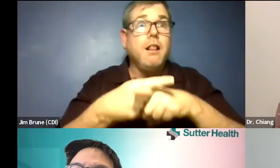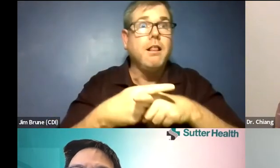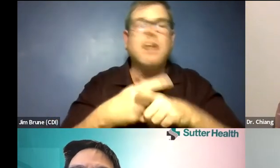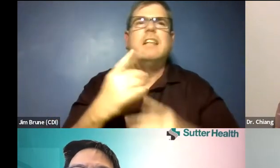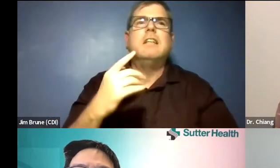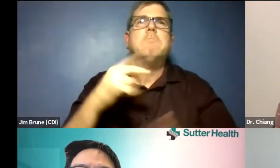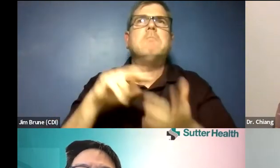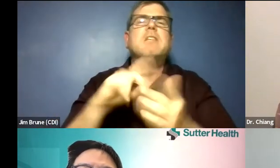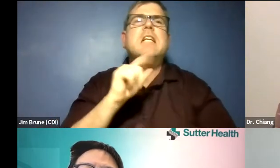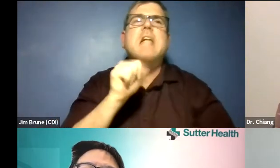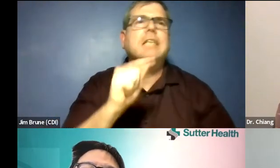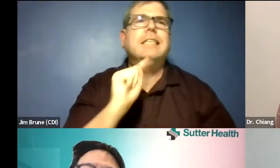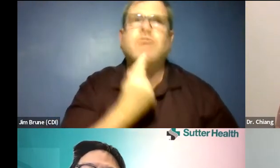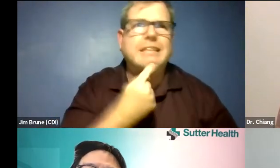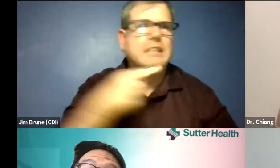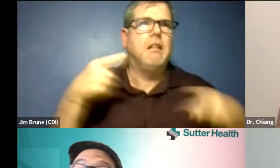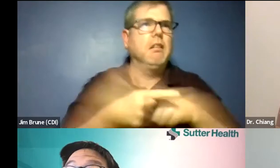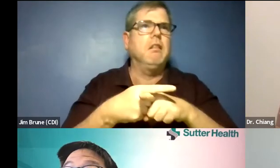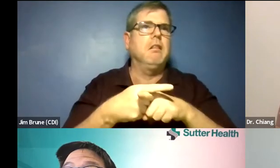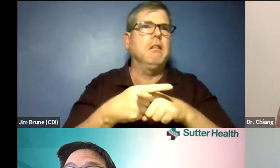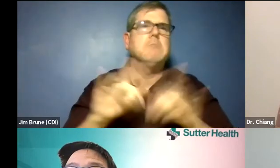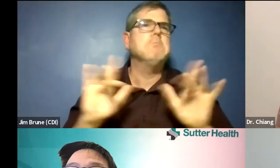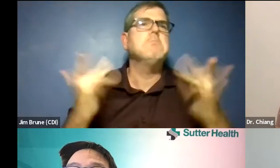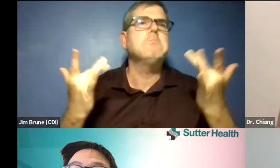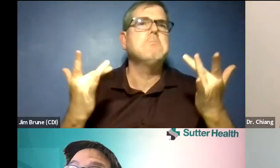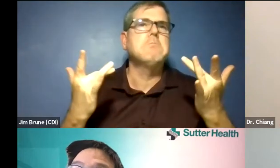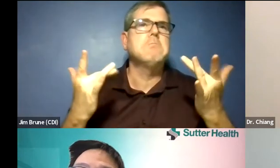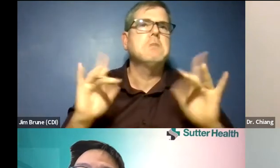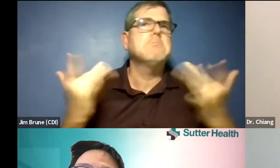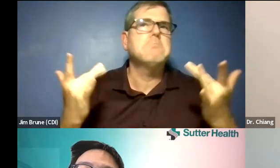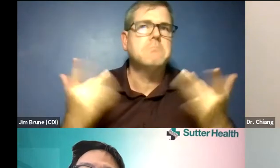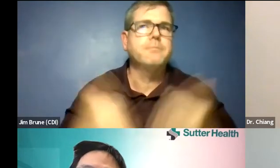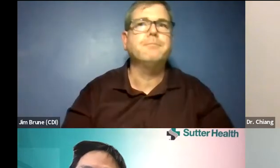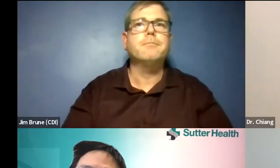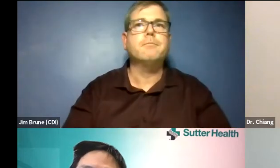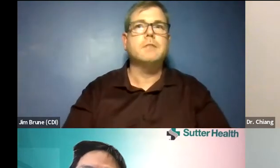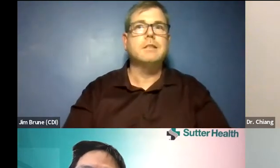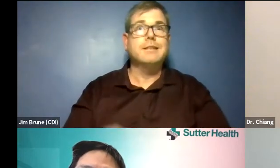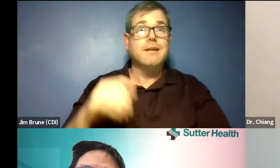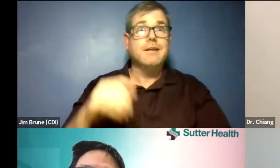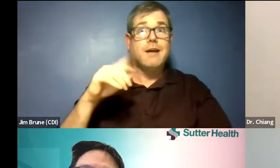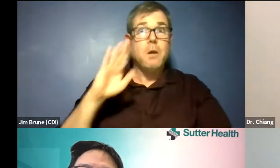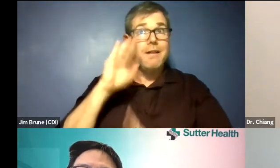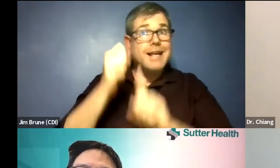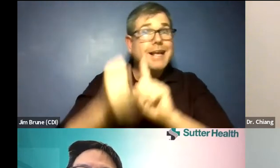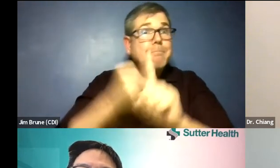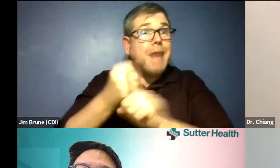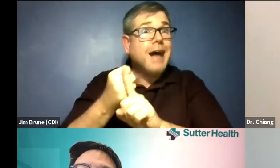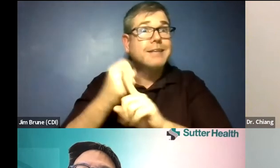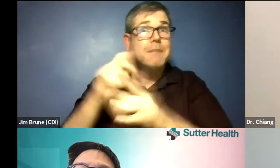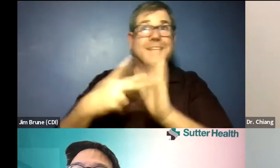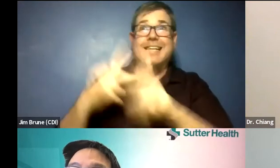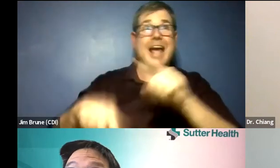a factor where it will affect your ability to get the vaccine or mount a response.